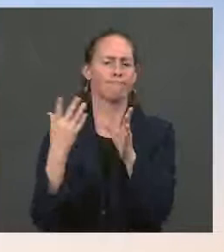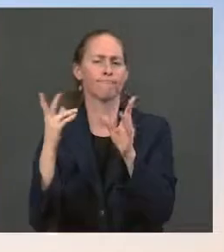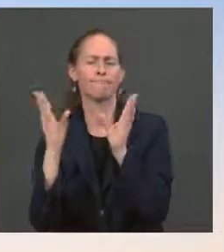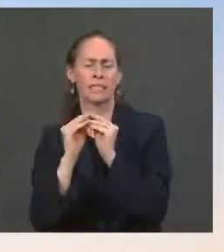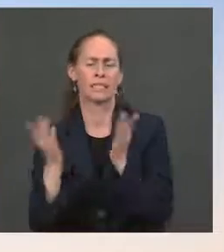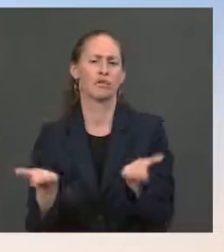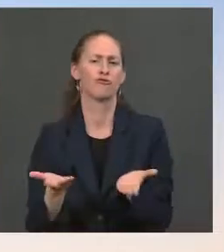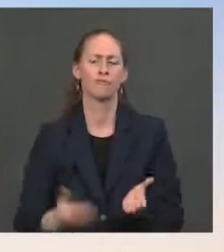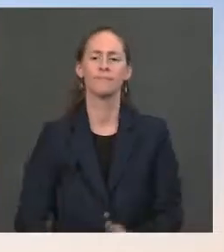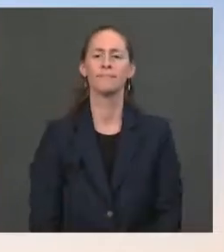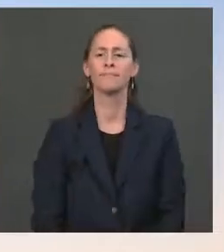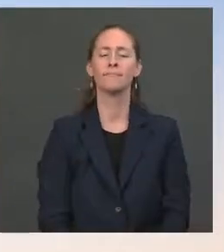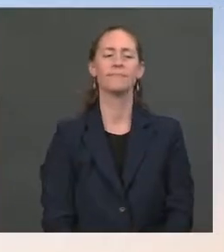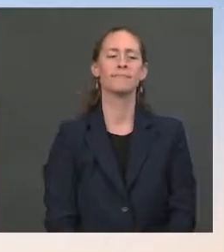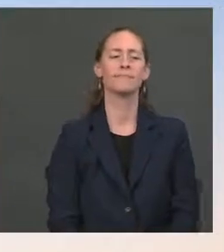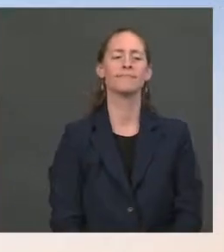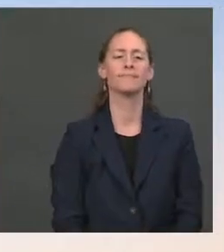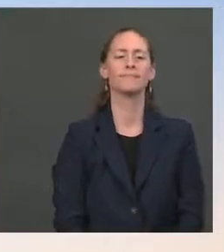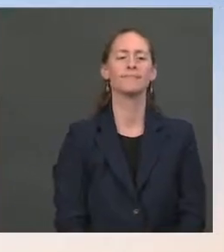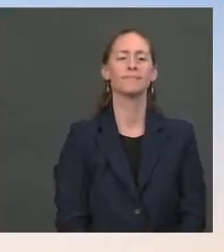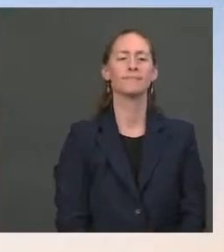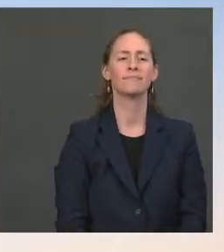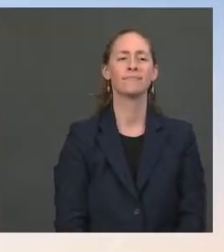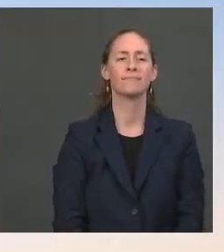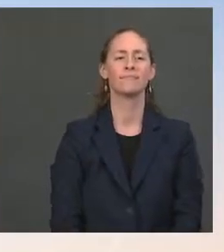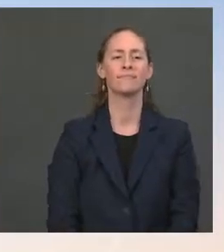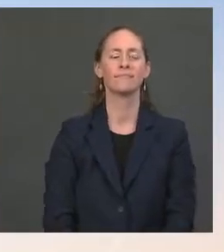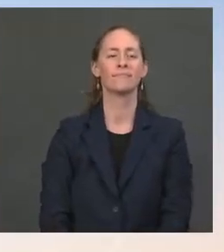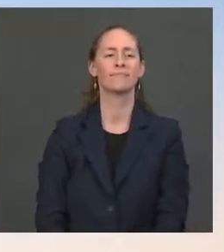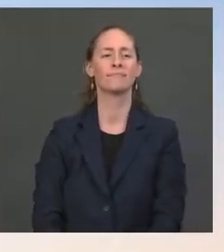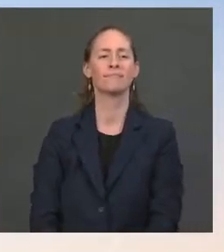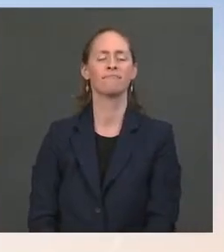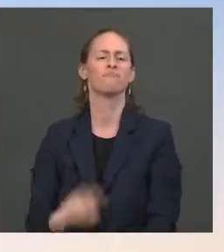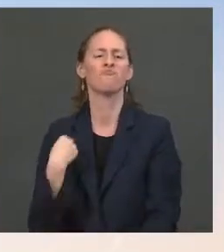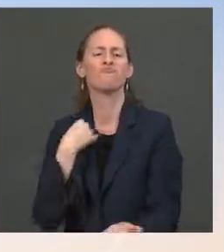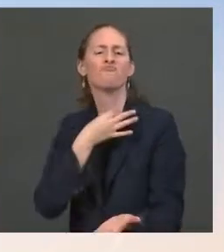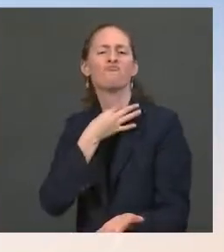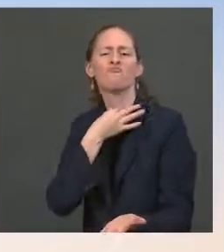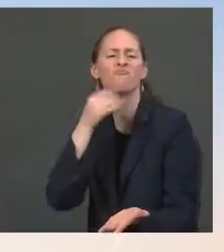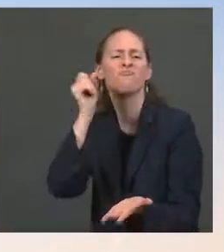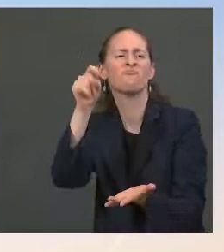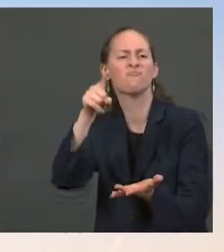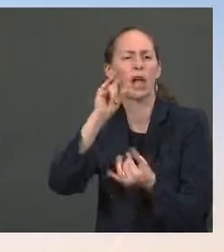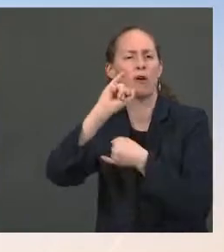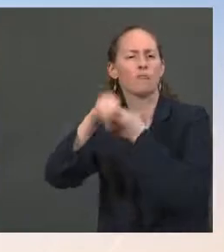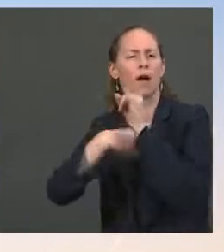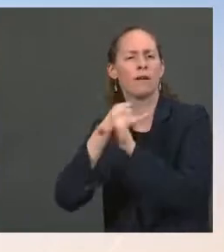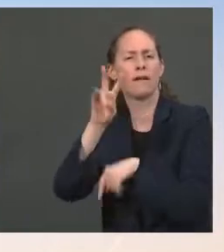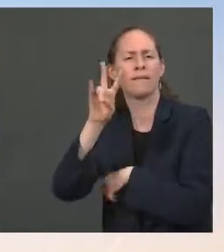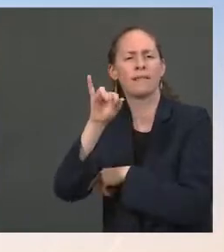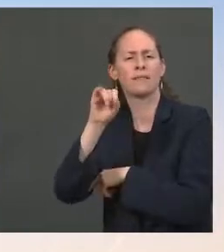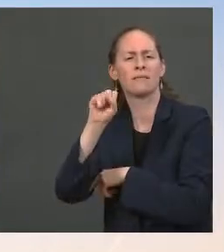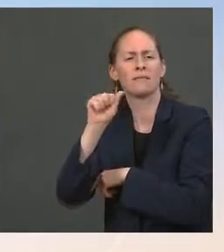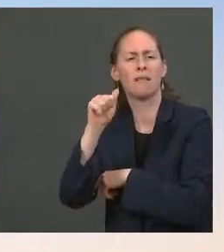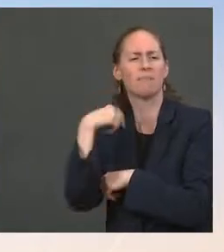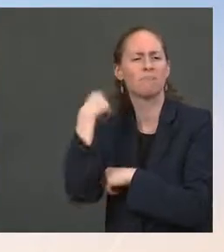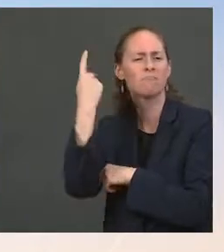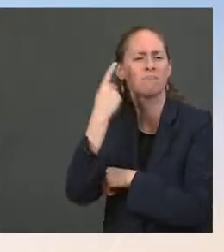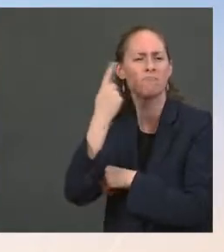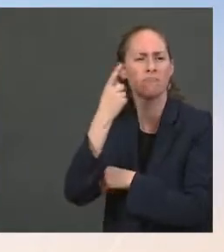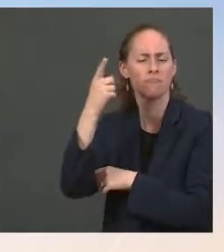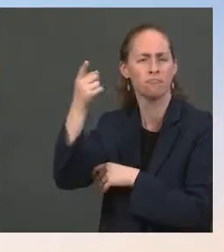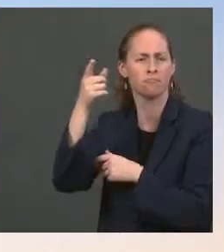much, Jen. Thank you. For international visitors, Yeah. the administration is looking at the CDC to guide which vaccines will be